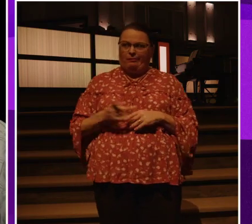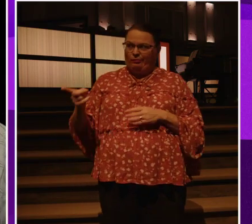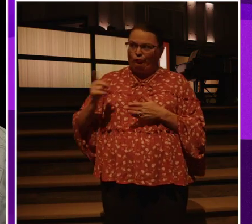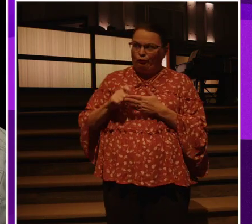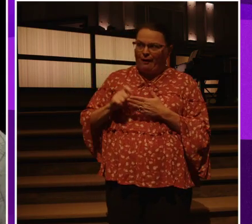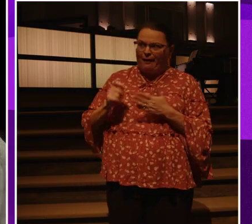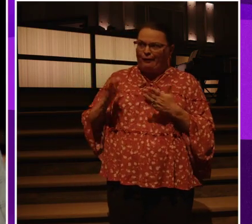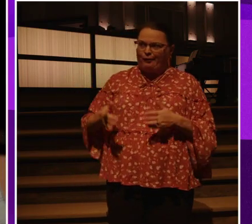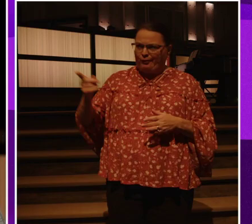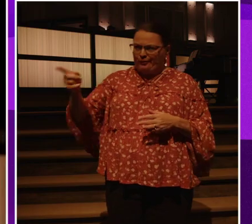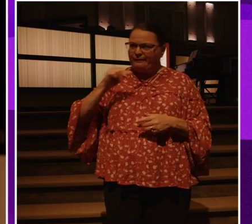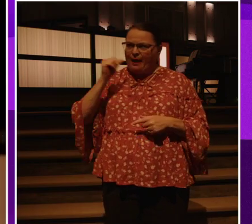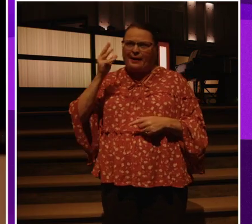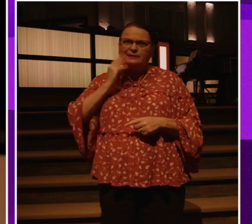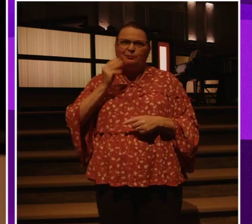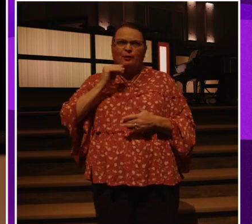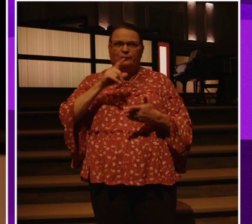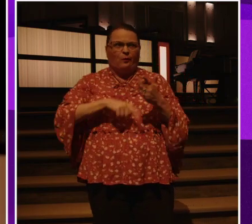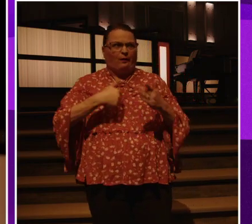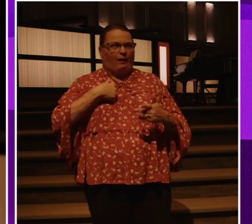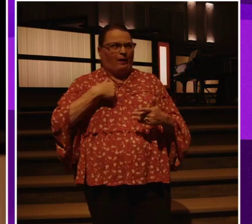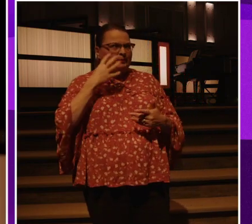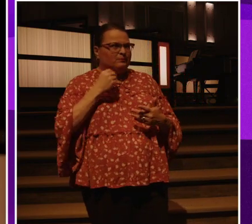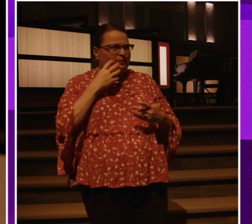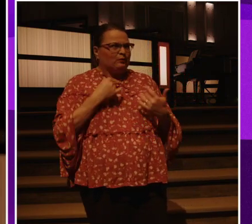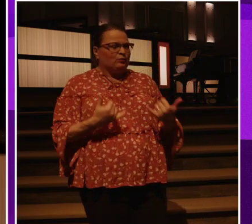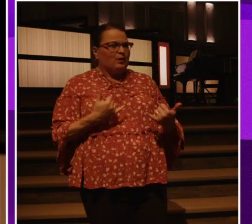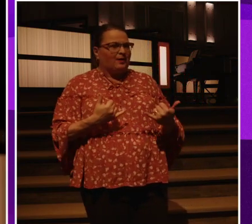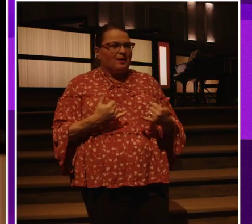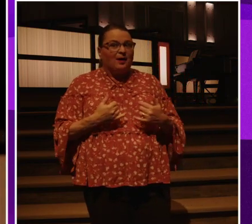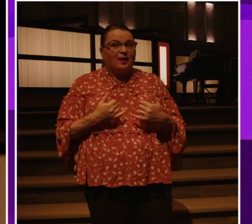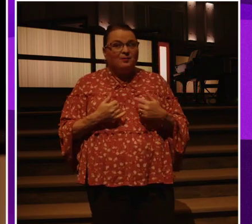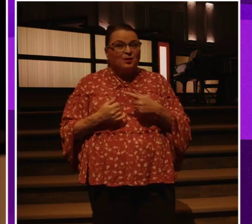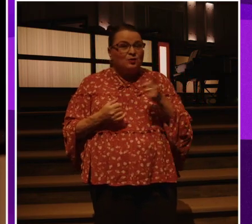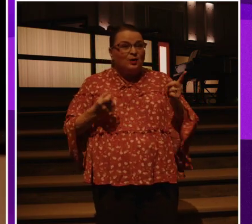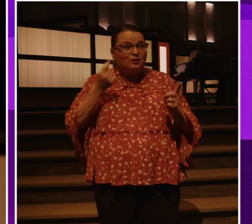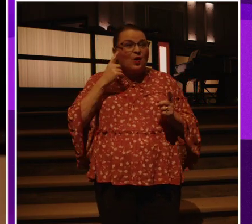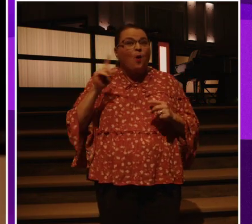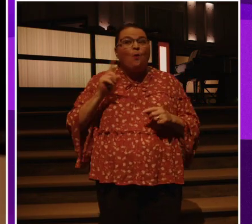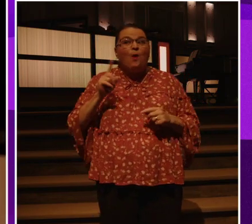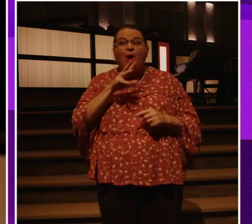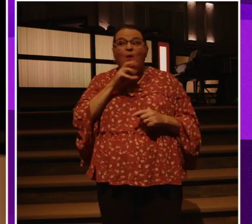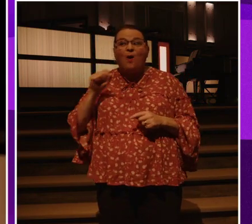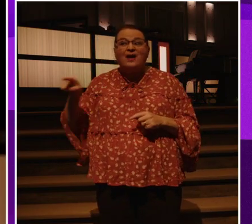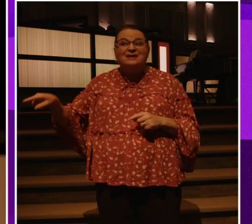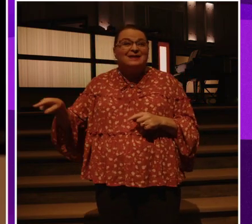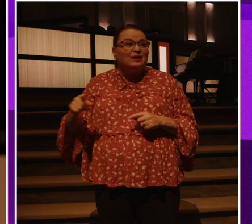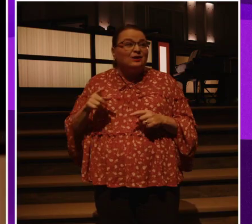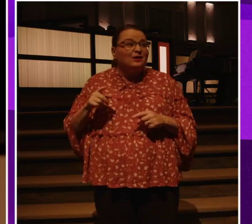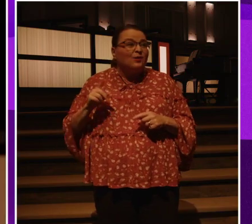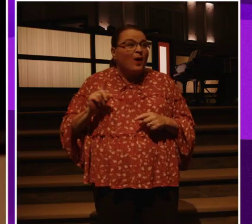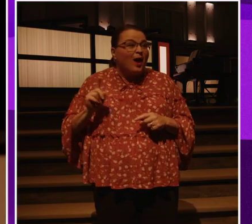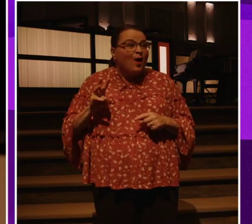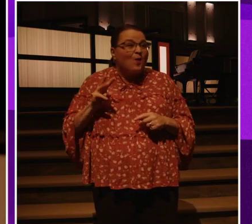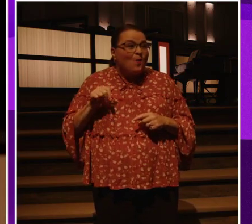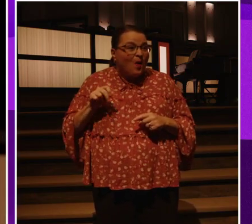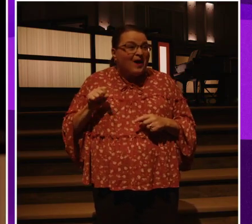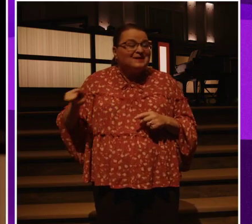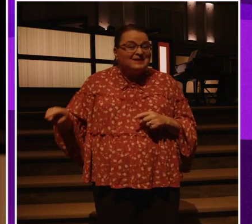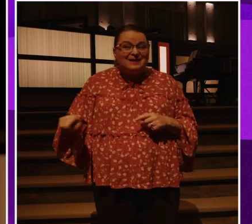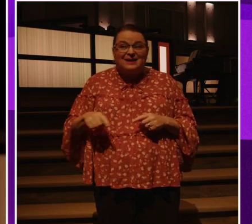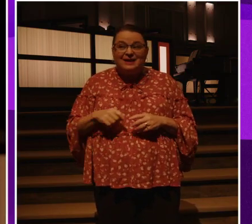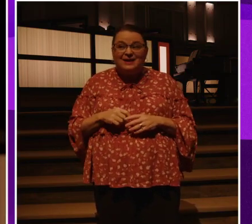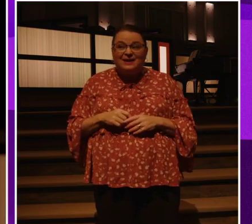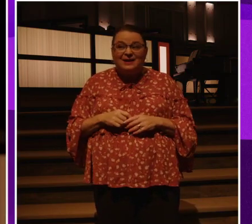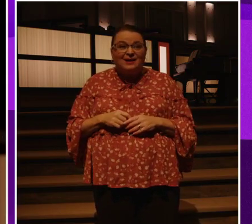didn't know what I'm going through. But you do understand where he was and what he was going through. This